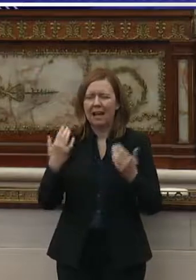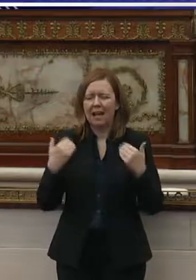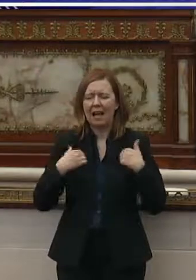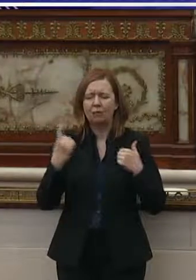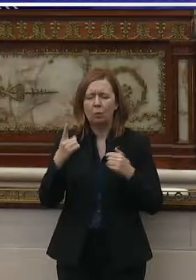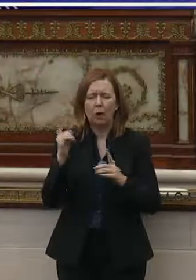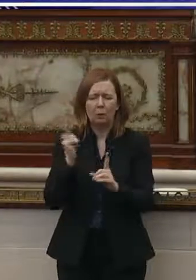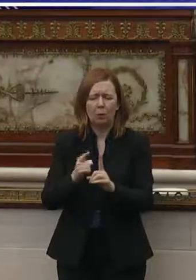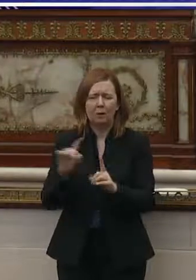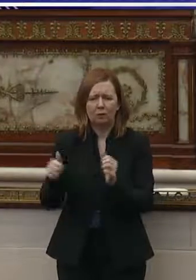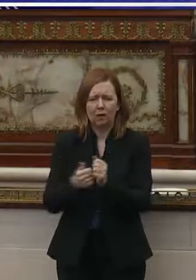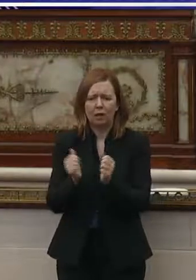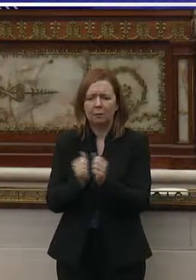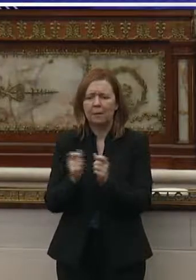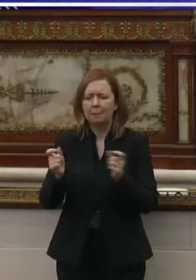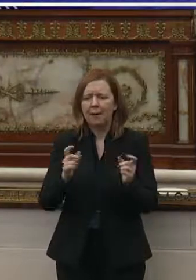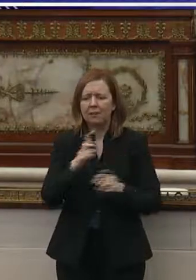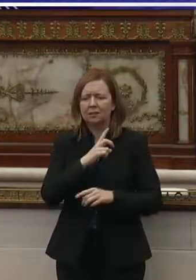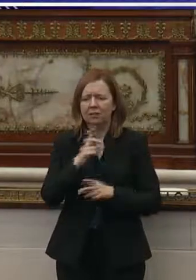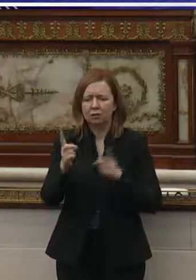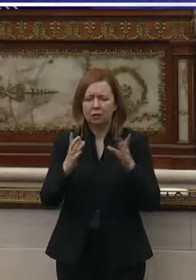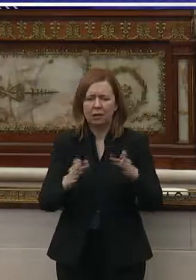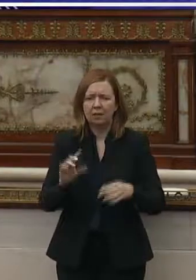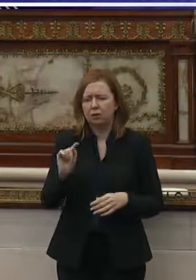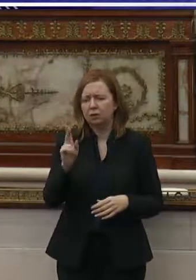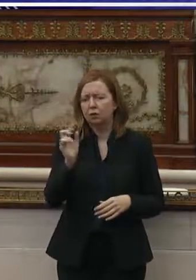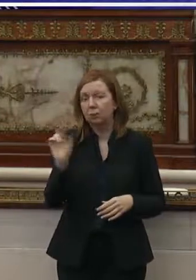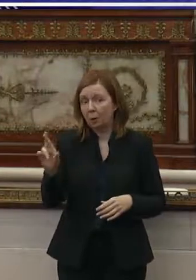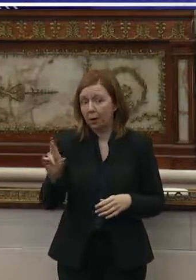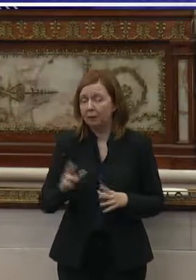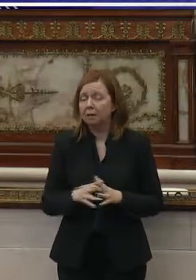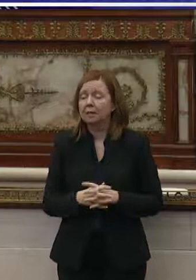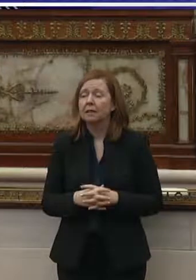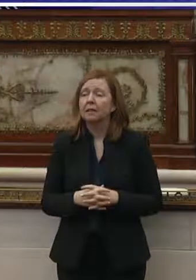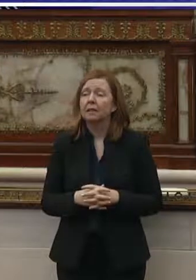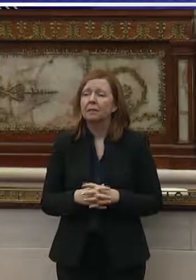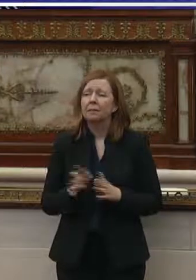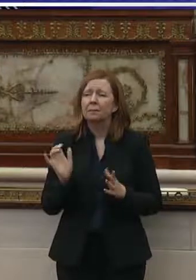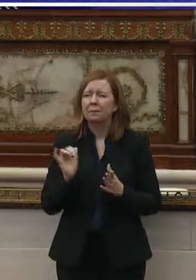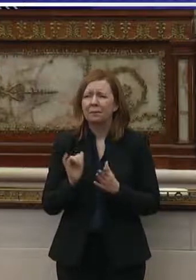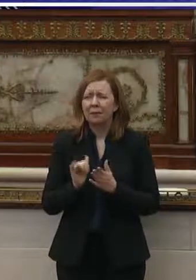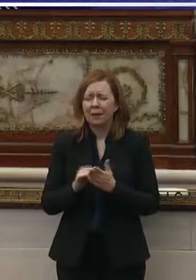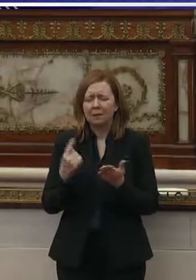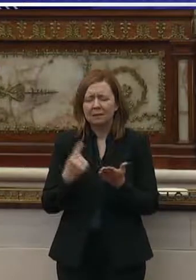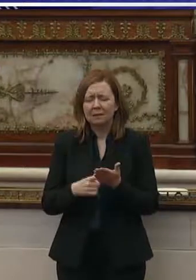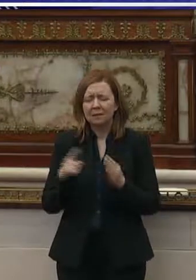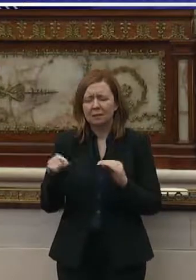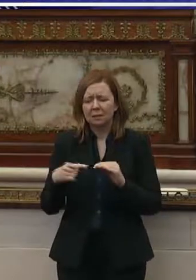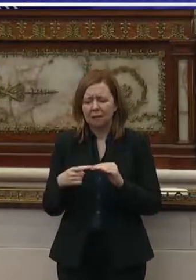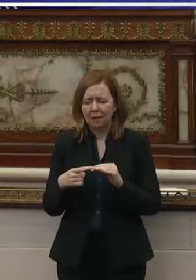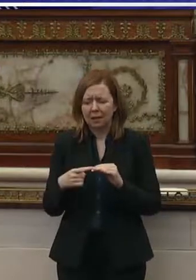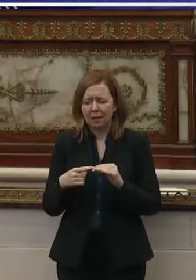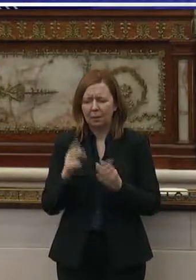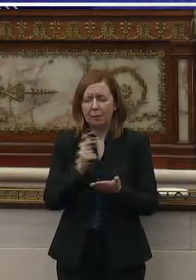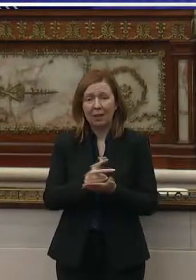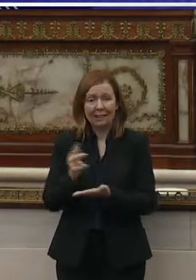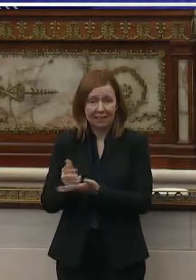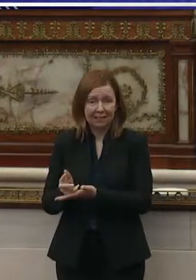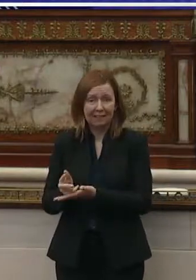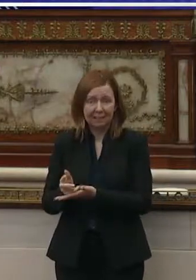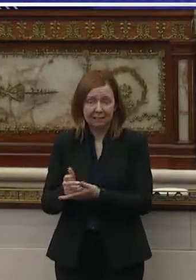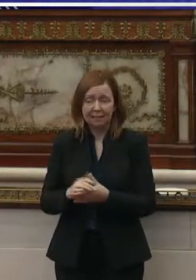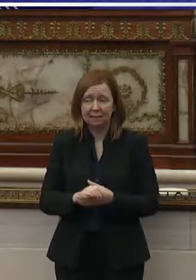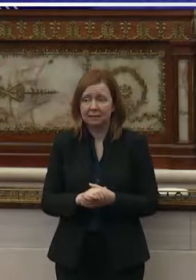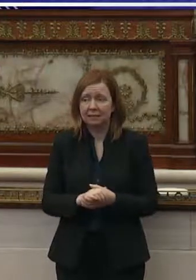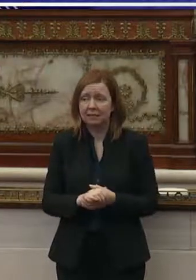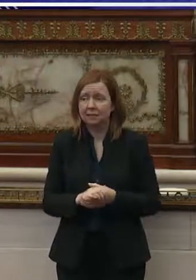up with the Managing Director, Tumar Alexander. And that was this discussion about parking.